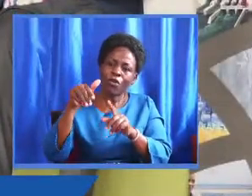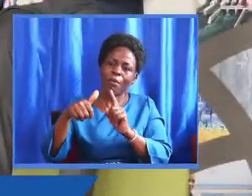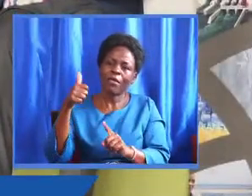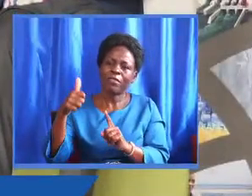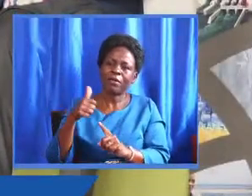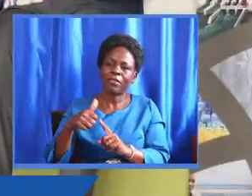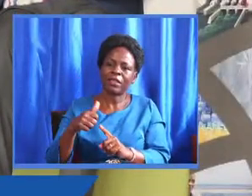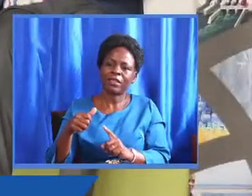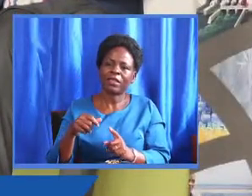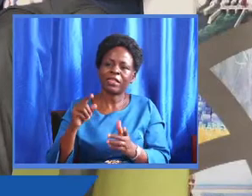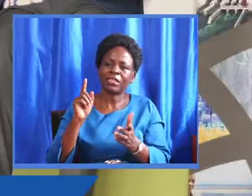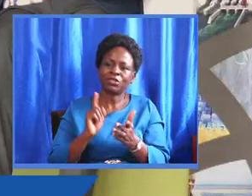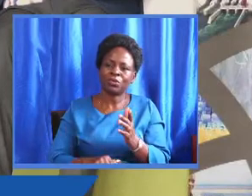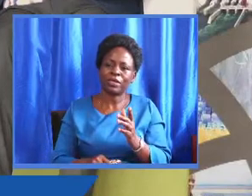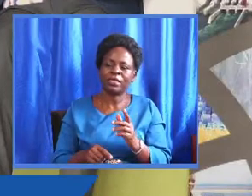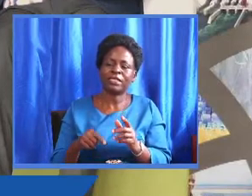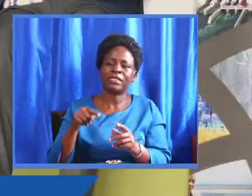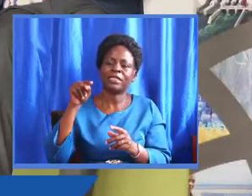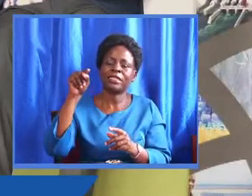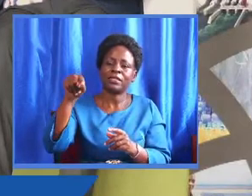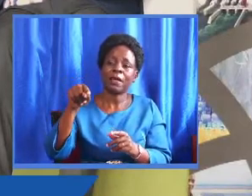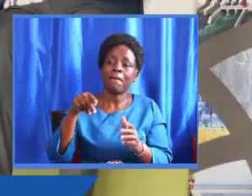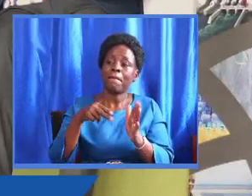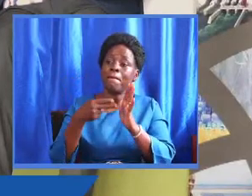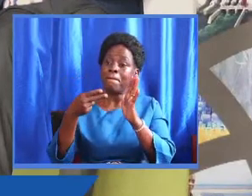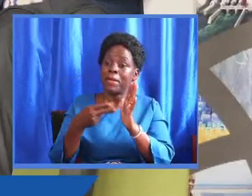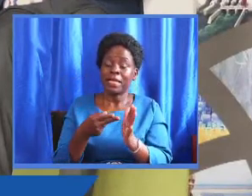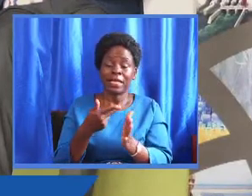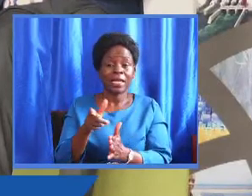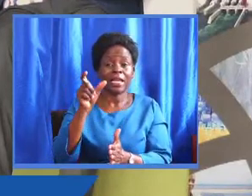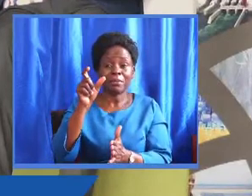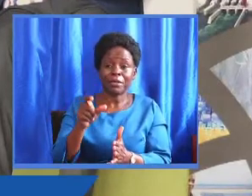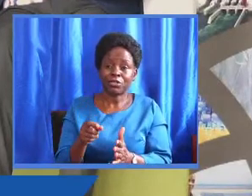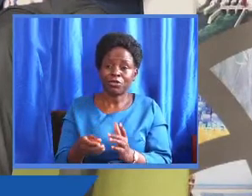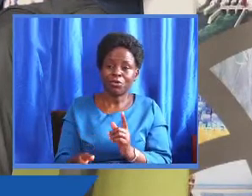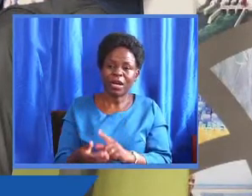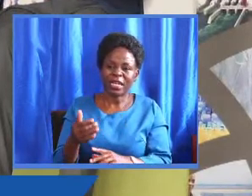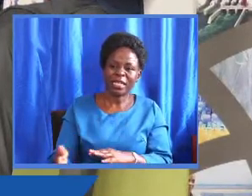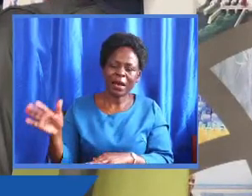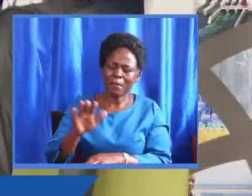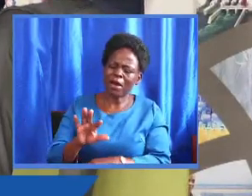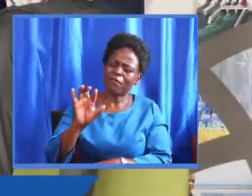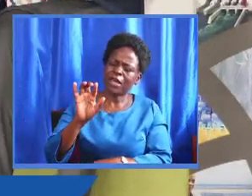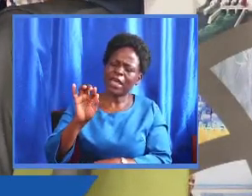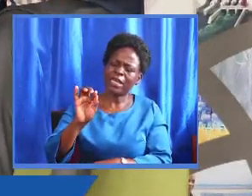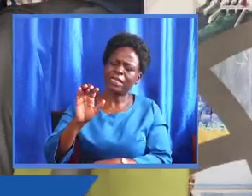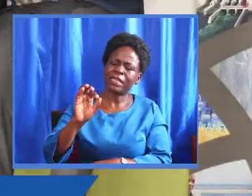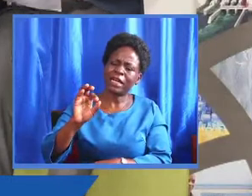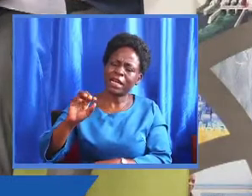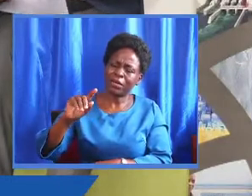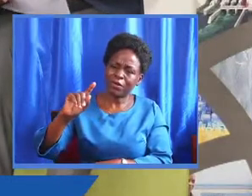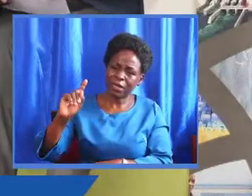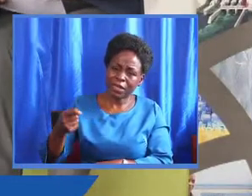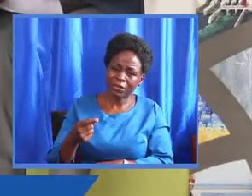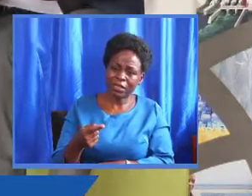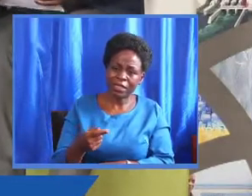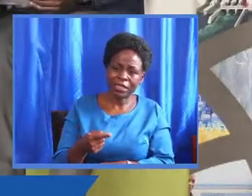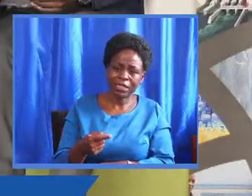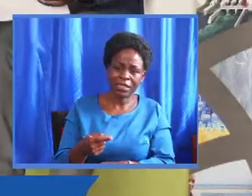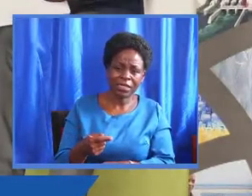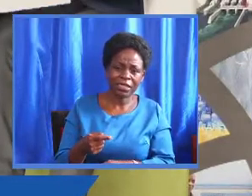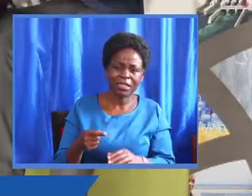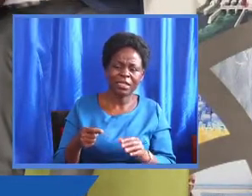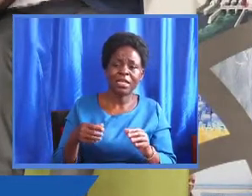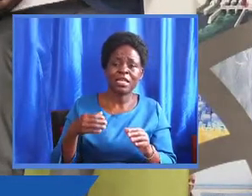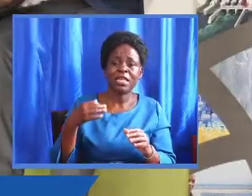that's what it comes down to. So meaning that anyone who earns above 800,000 should account for tax. It doesn't matter